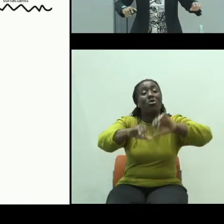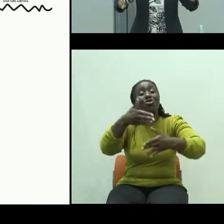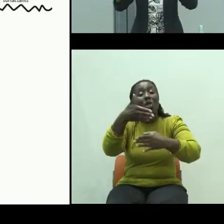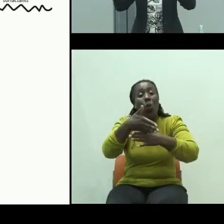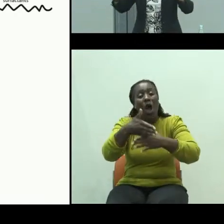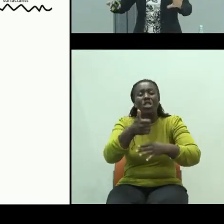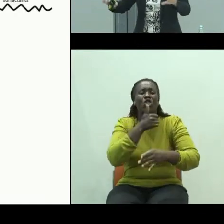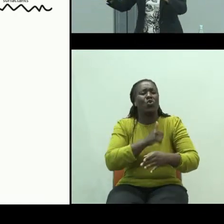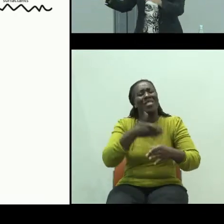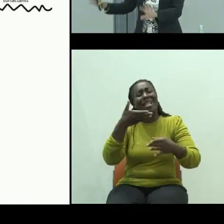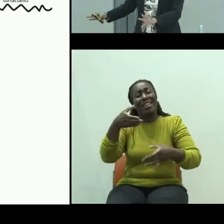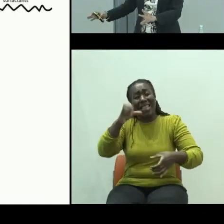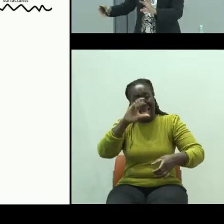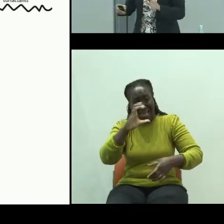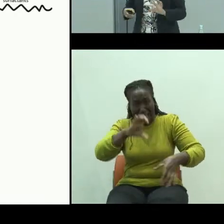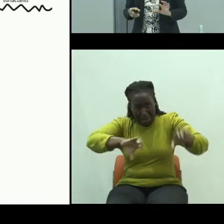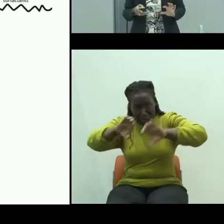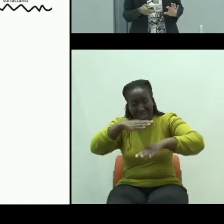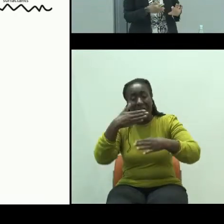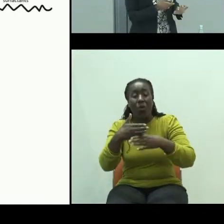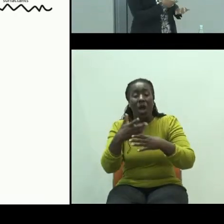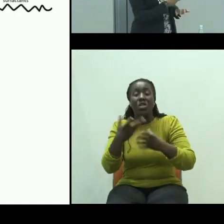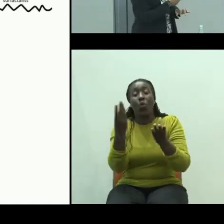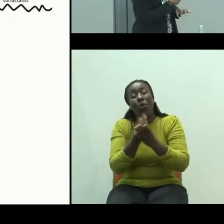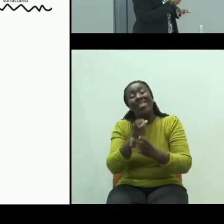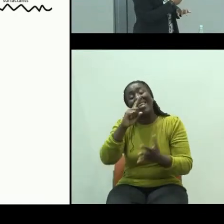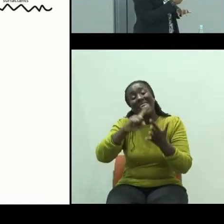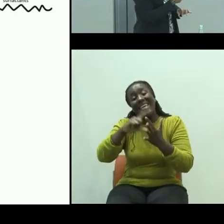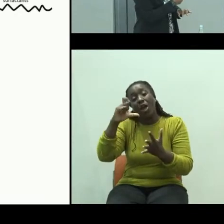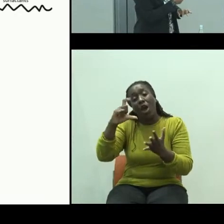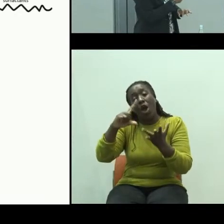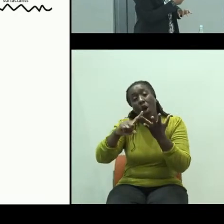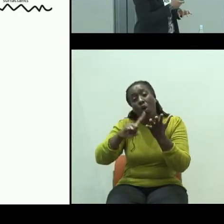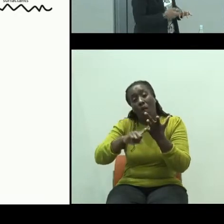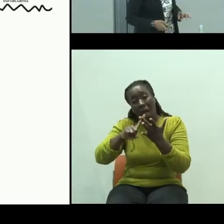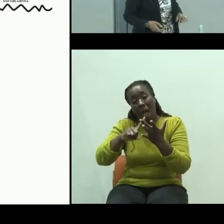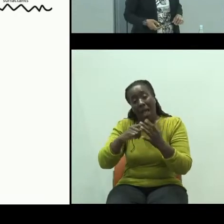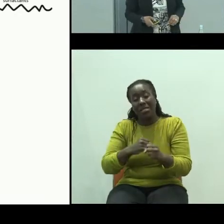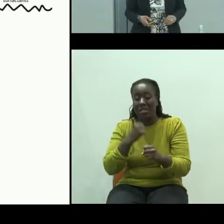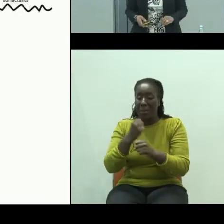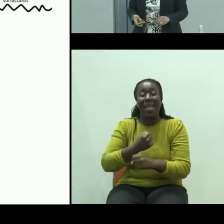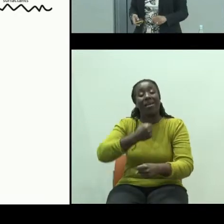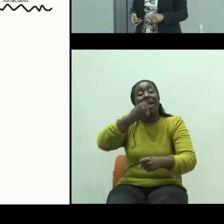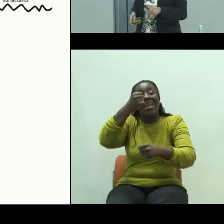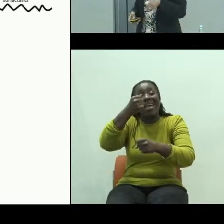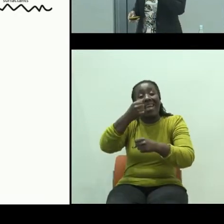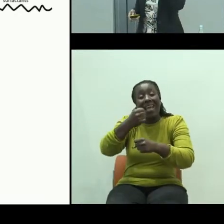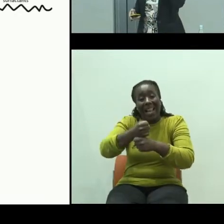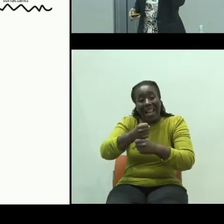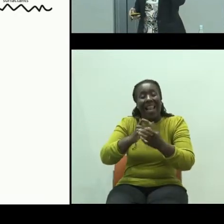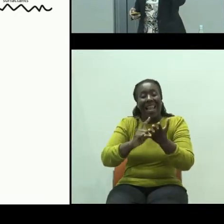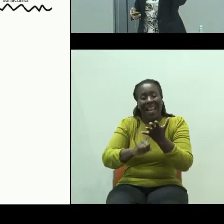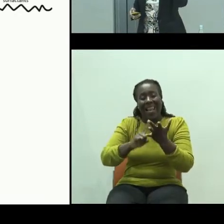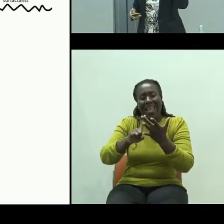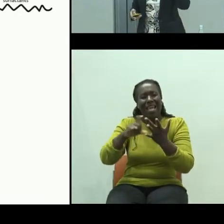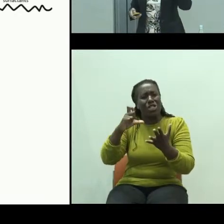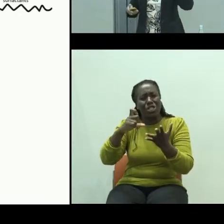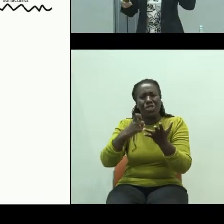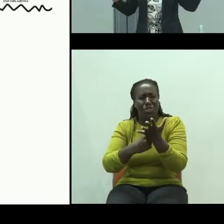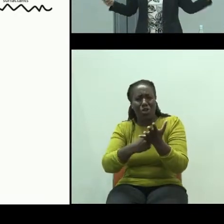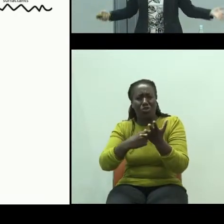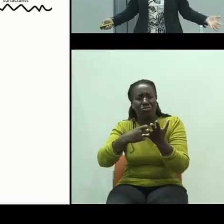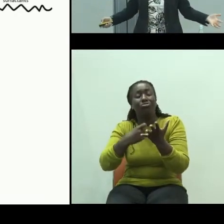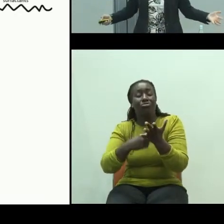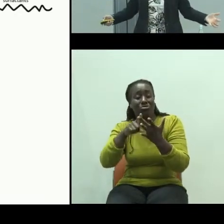the chemistry that was already shown to work in E. coli to make this glycerate. So we developed